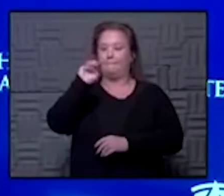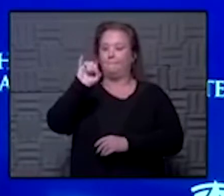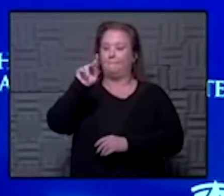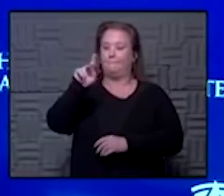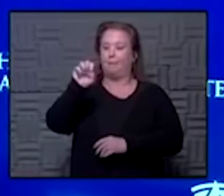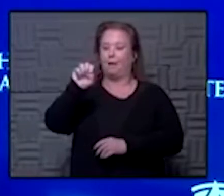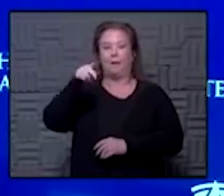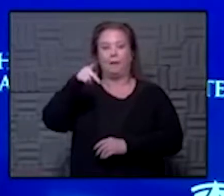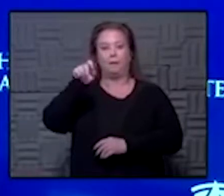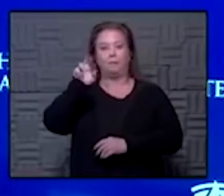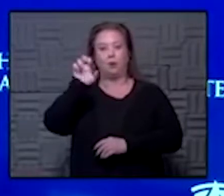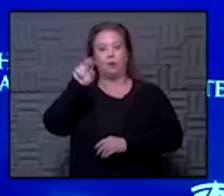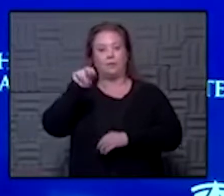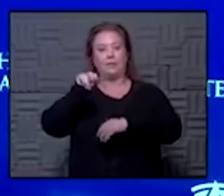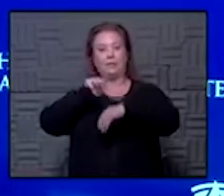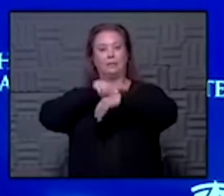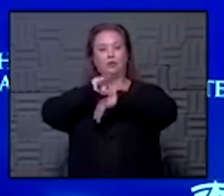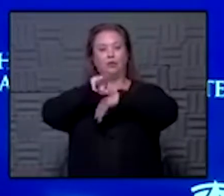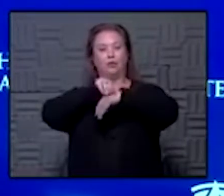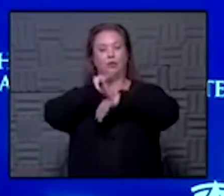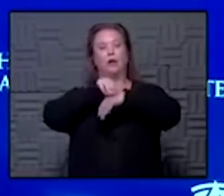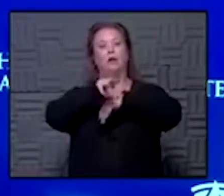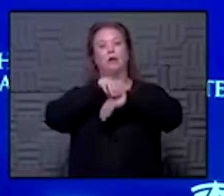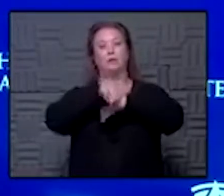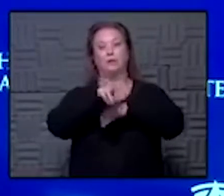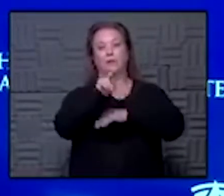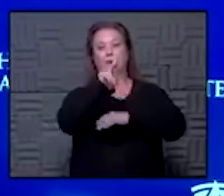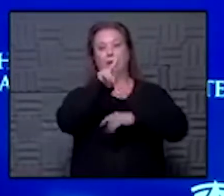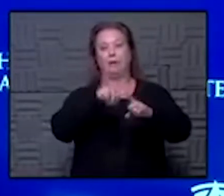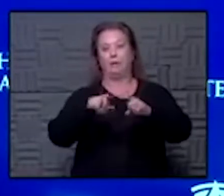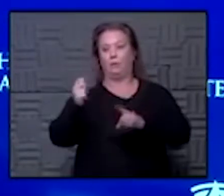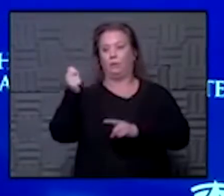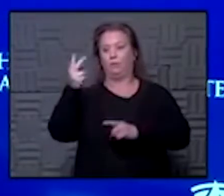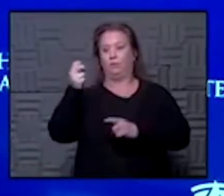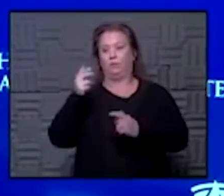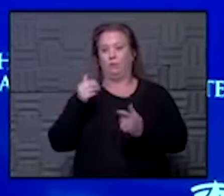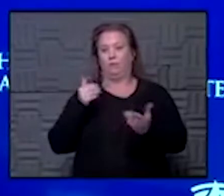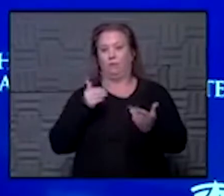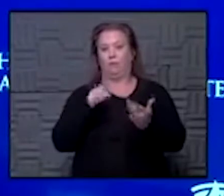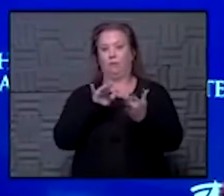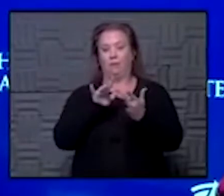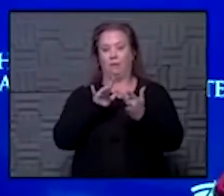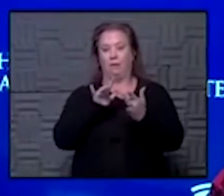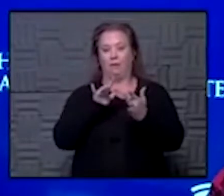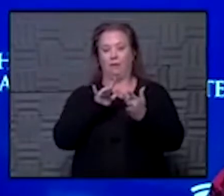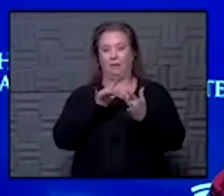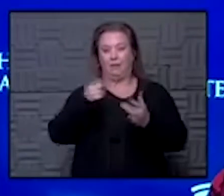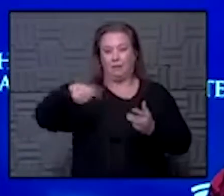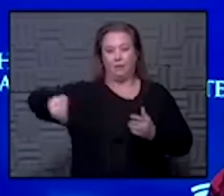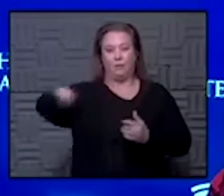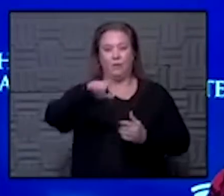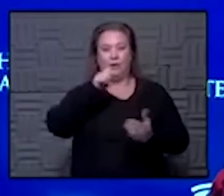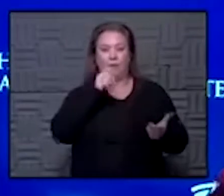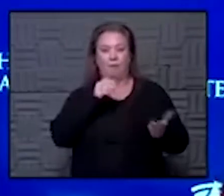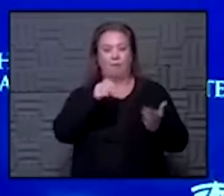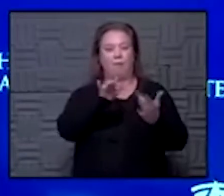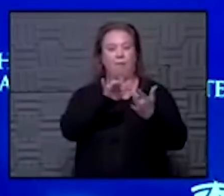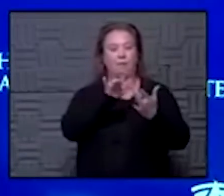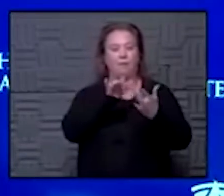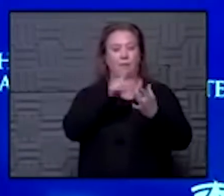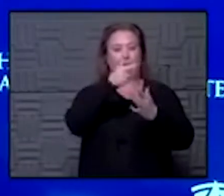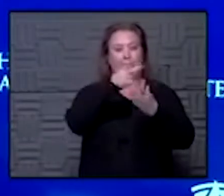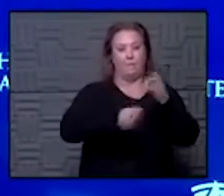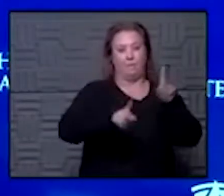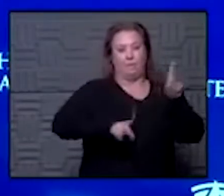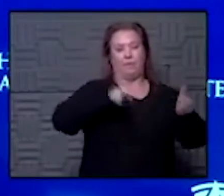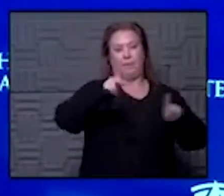they were changing guidance for K through 12 to consider close contacts. You would not be a close contact, they say, if both